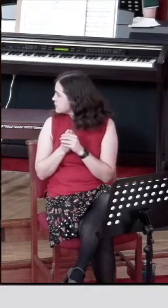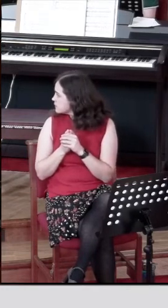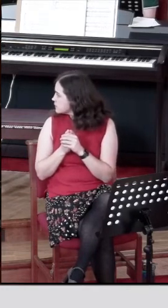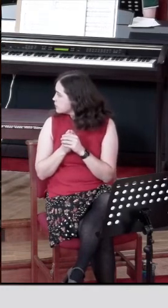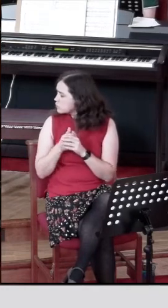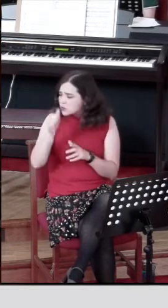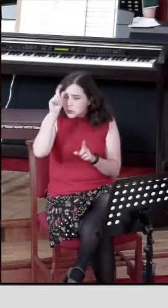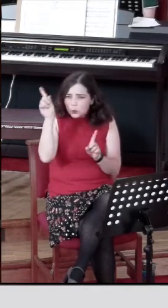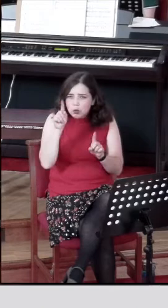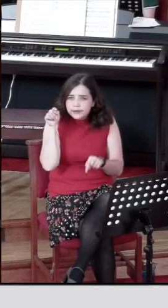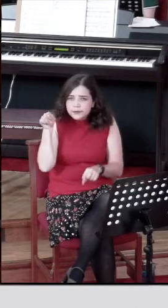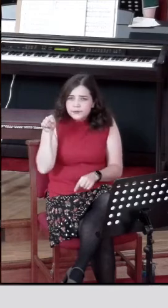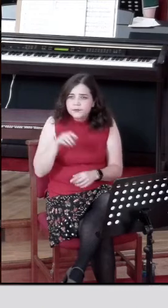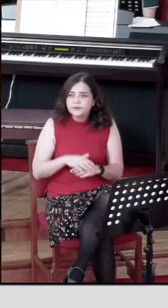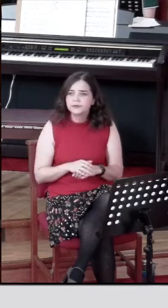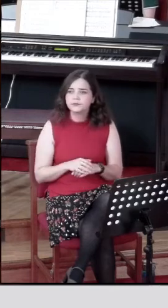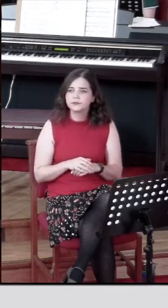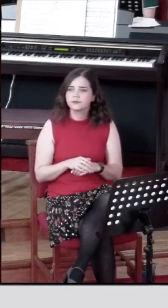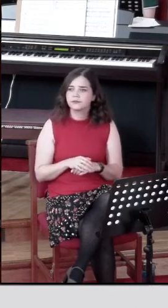Anybody know what that is?